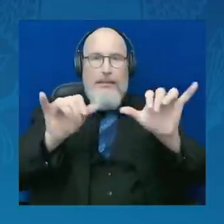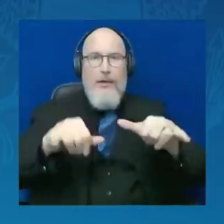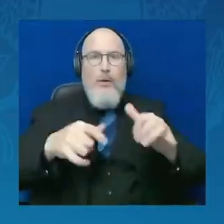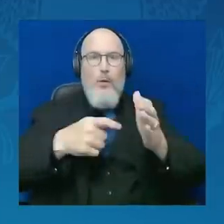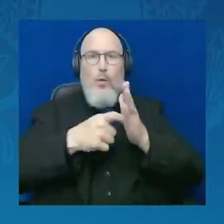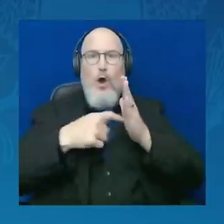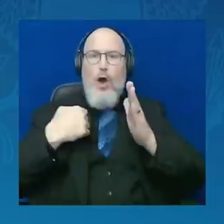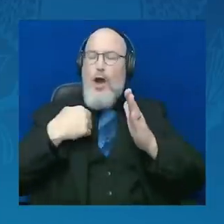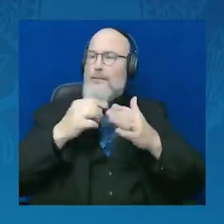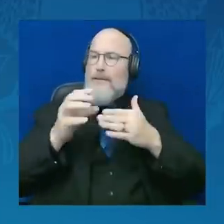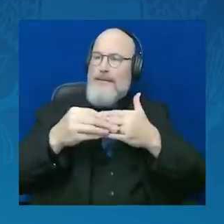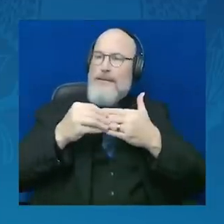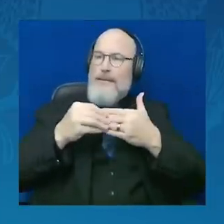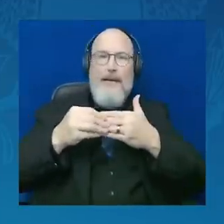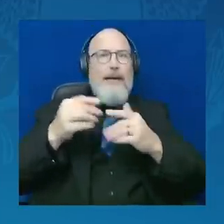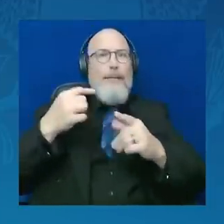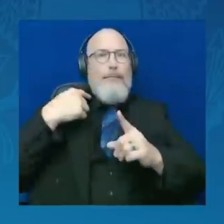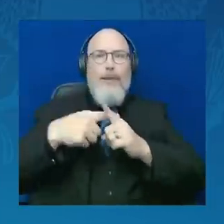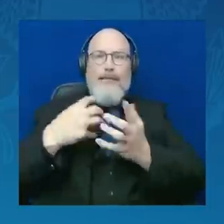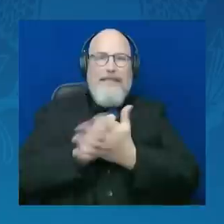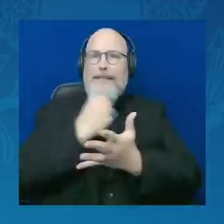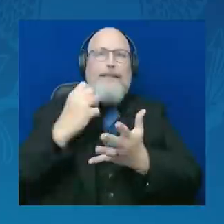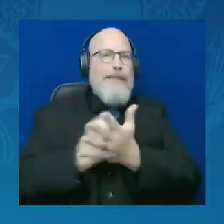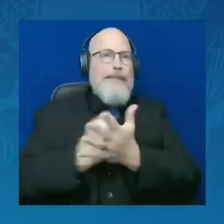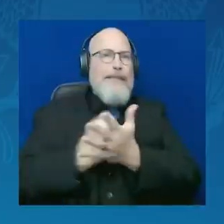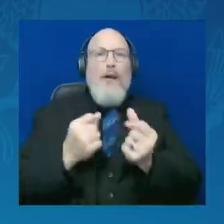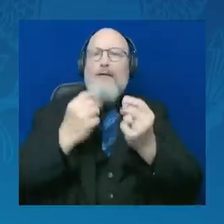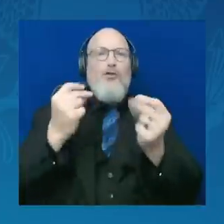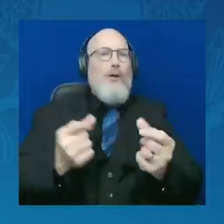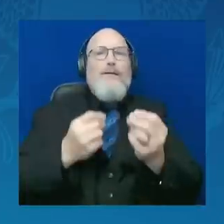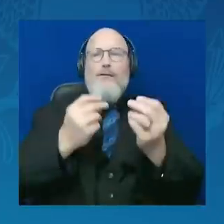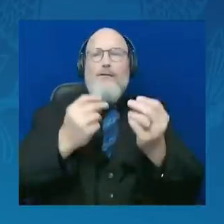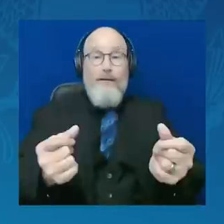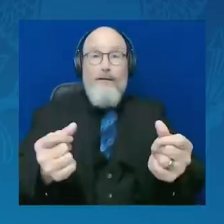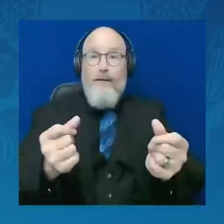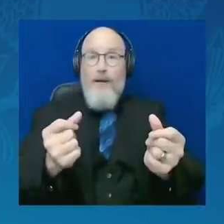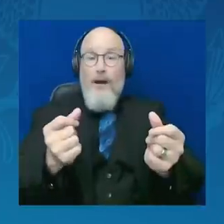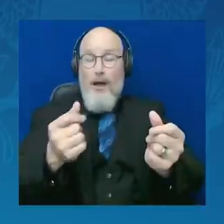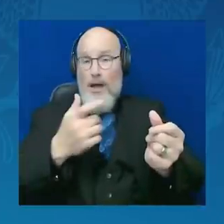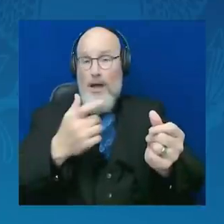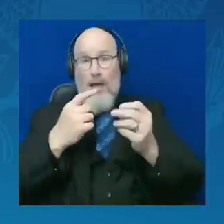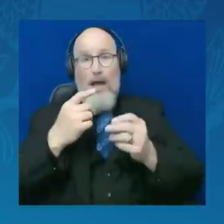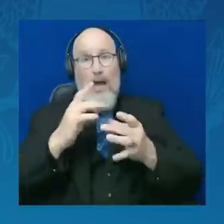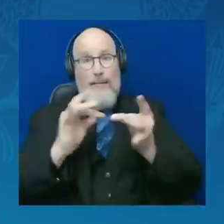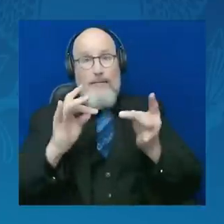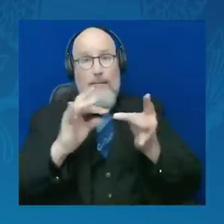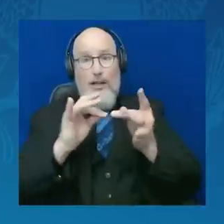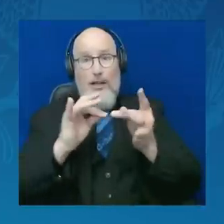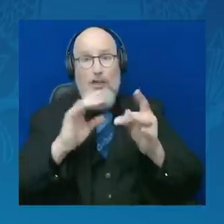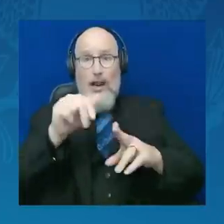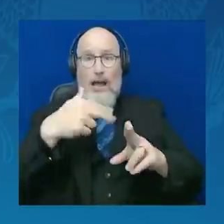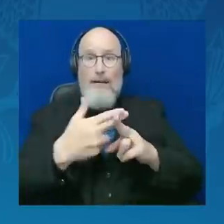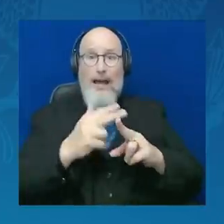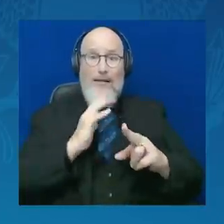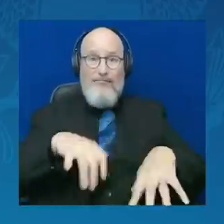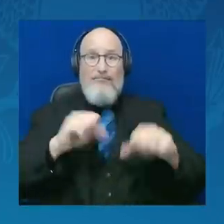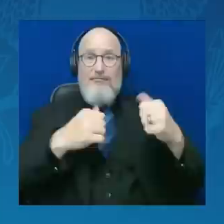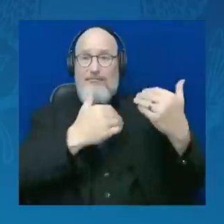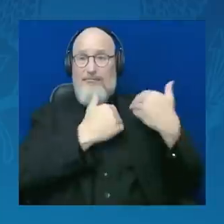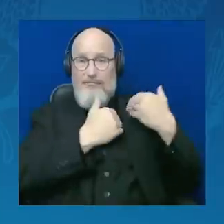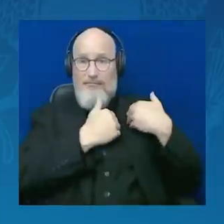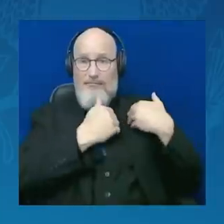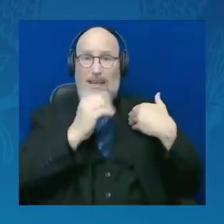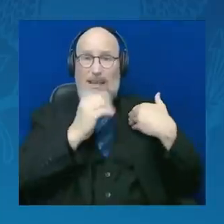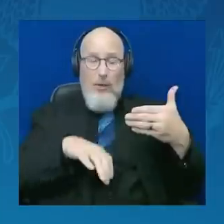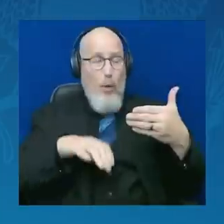swift. I mentioned being swift in terms of accountability and consequence. We also fully appreciate we must